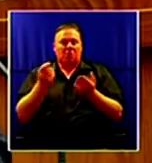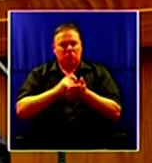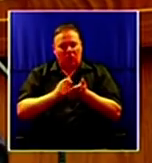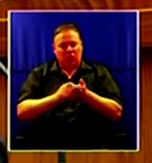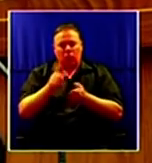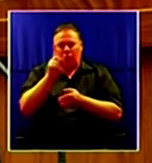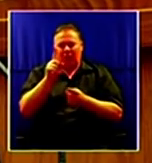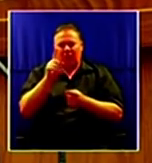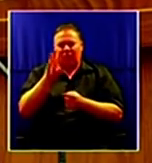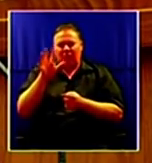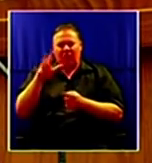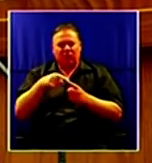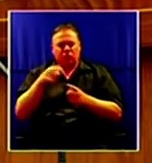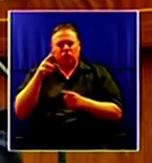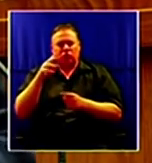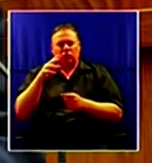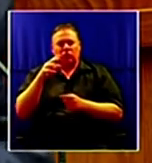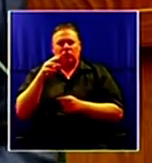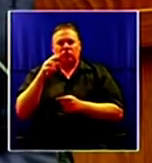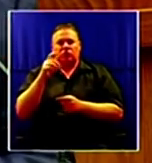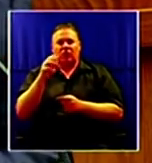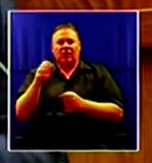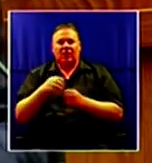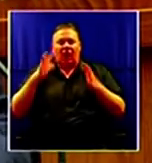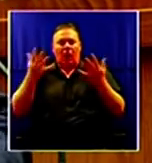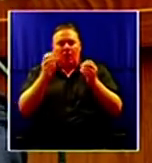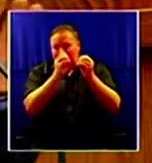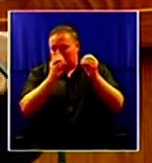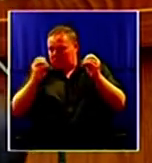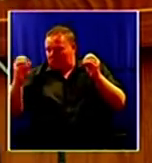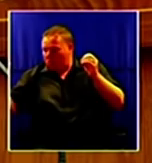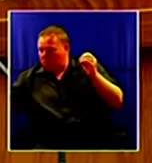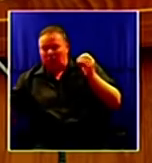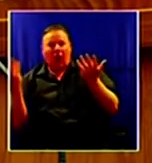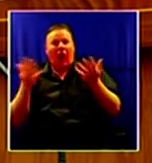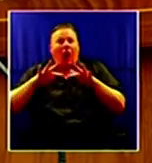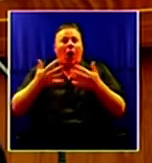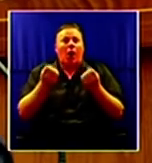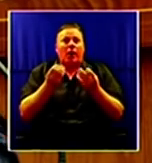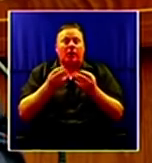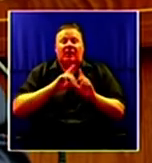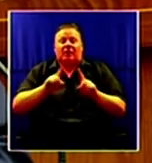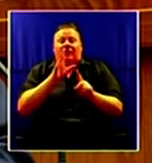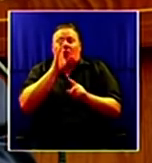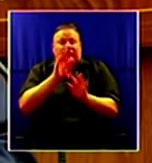to ask one member of the House how many zeros are in a trillion, but thought not to do that.